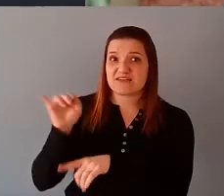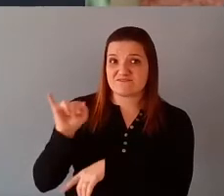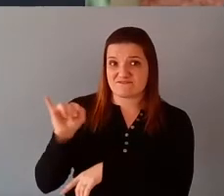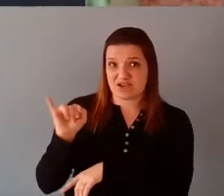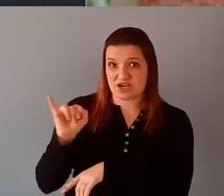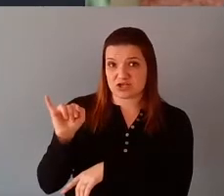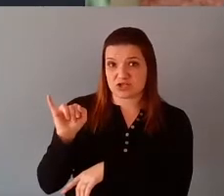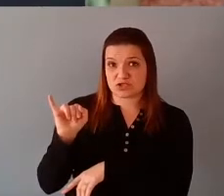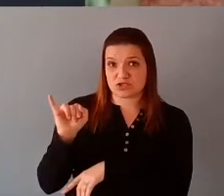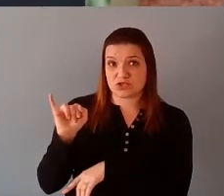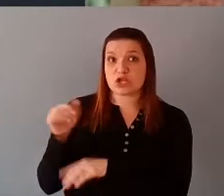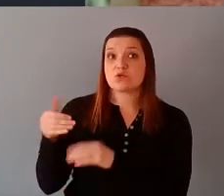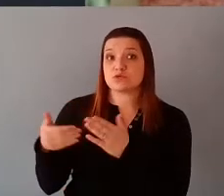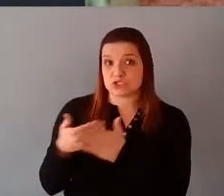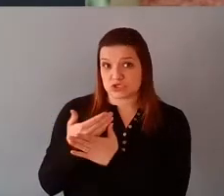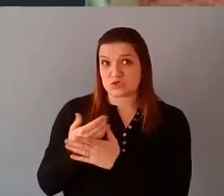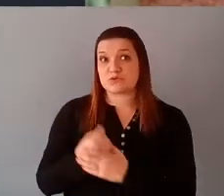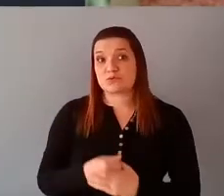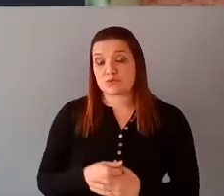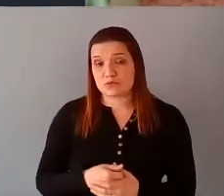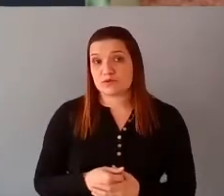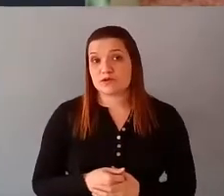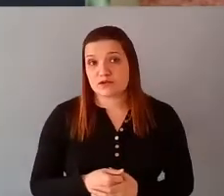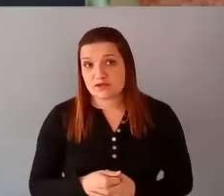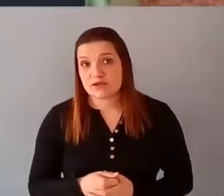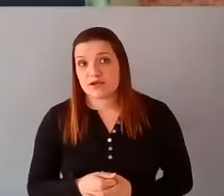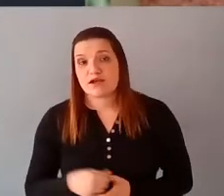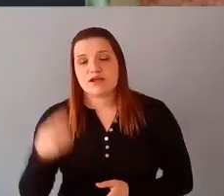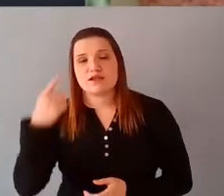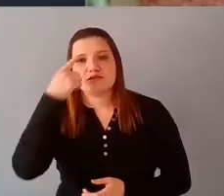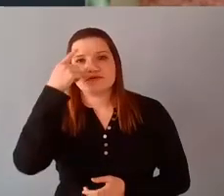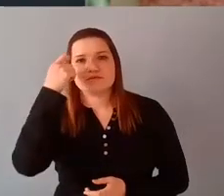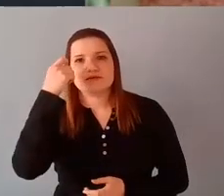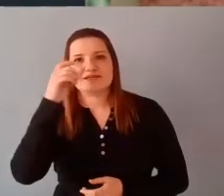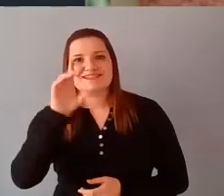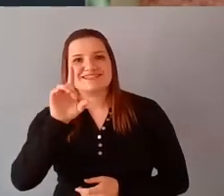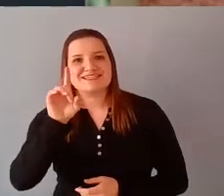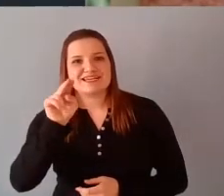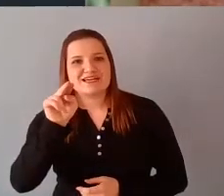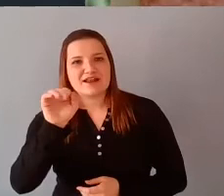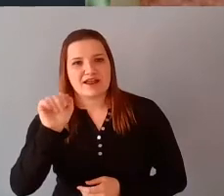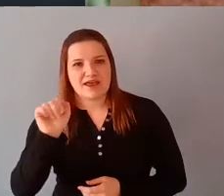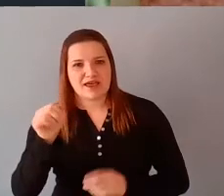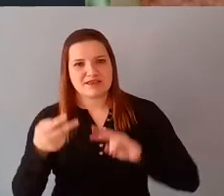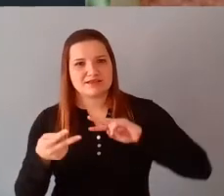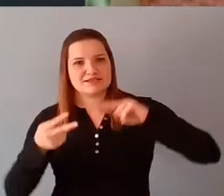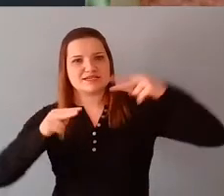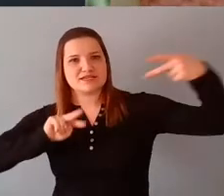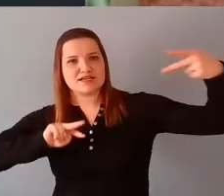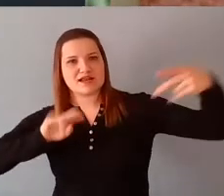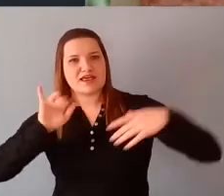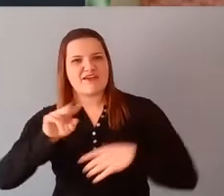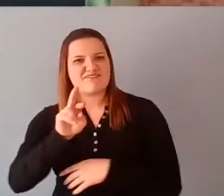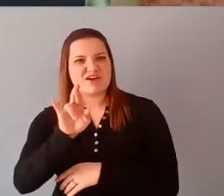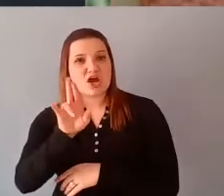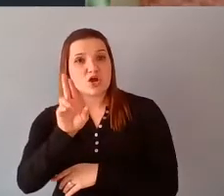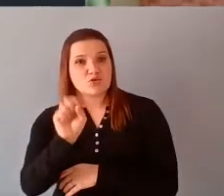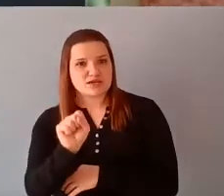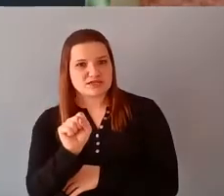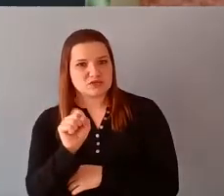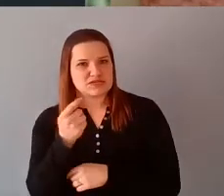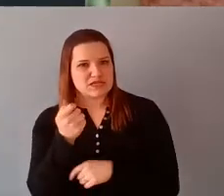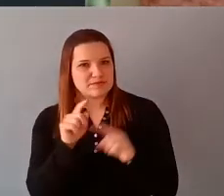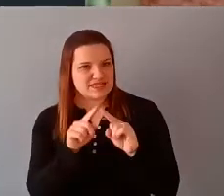was a new infection, and largely because the DNA of the virus was slightly